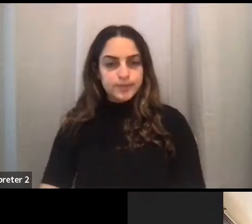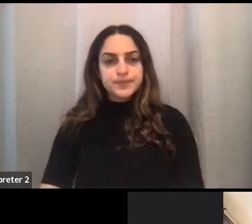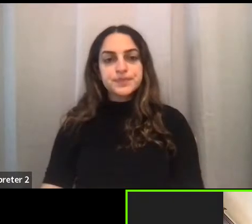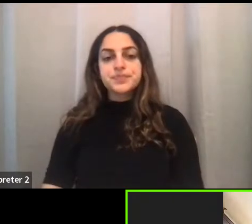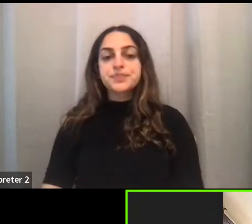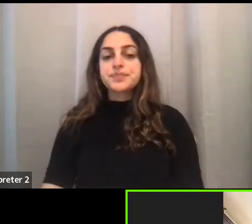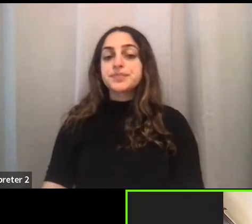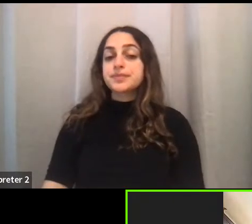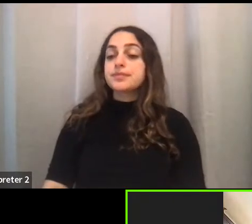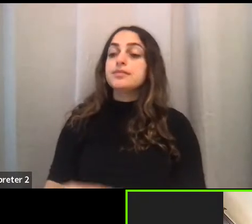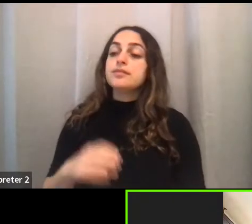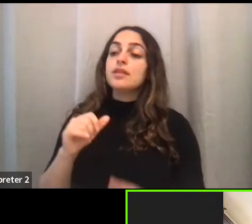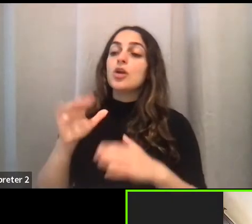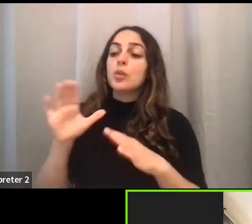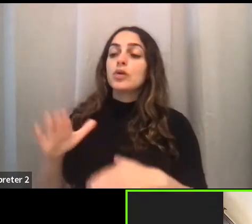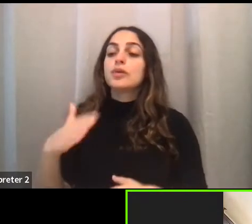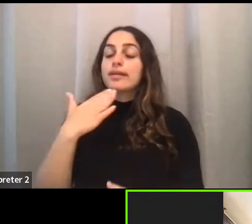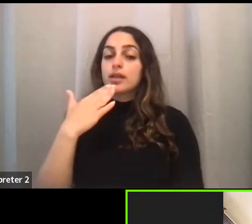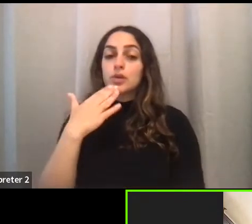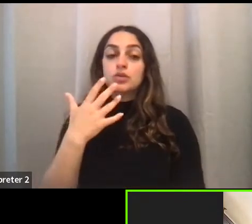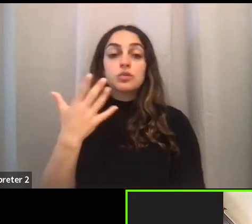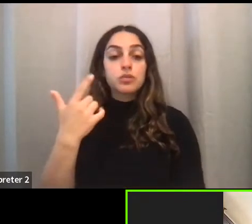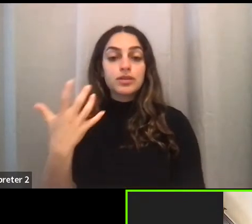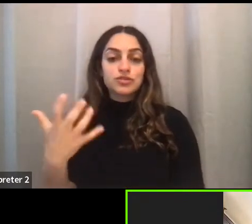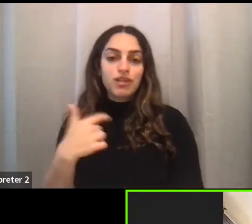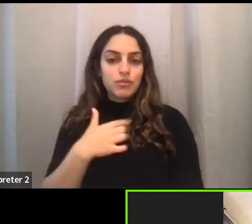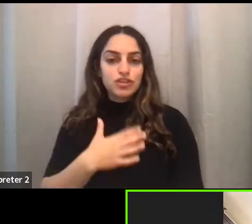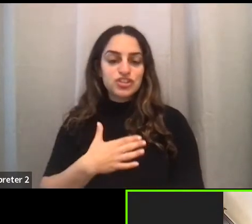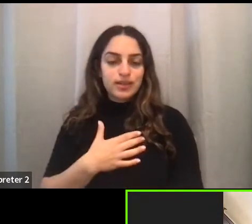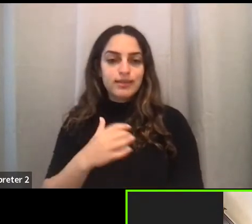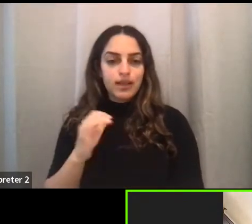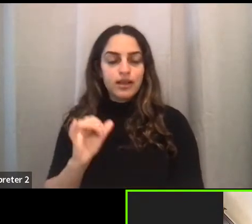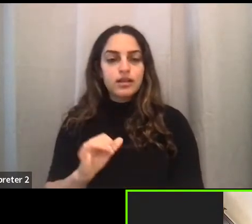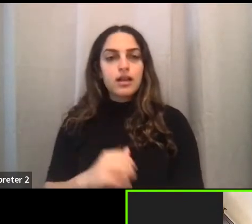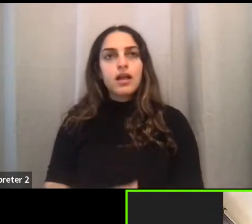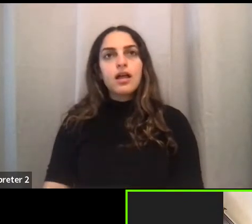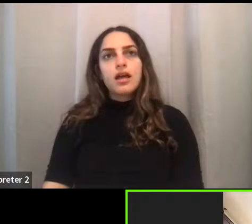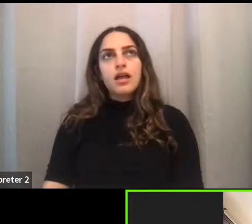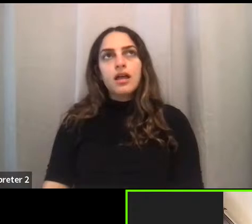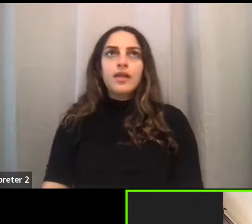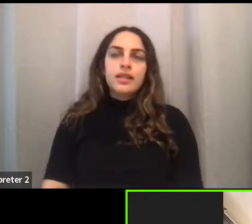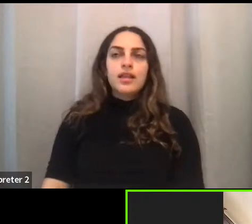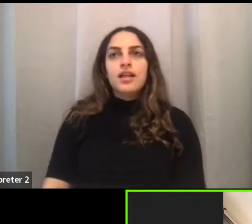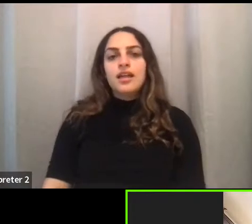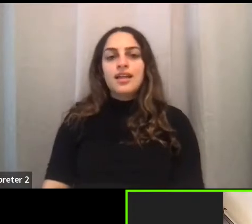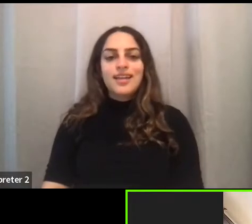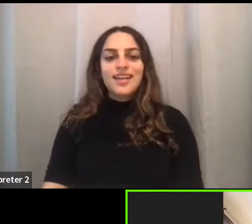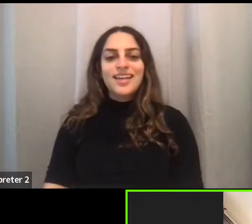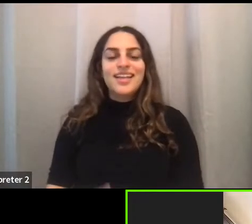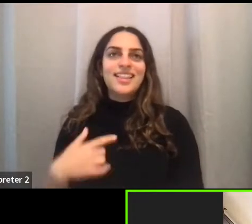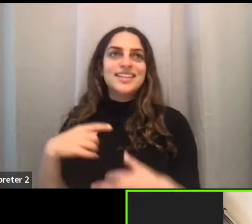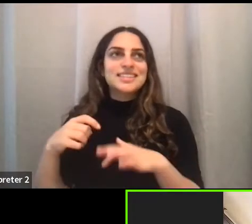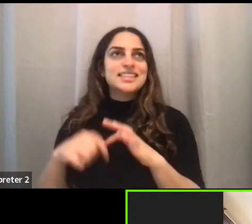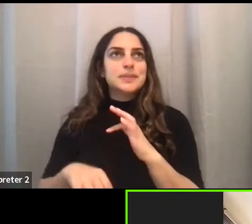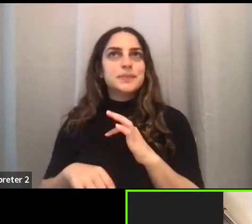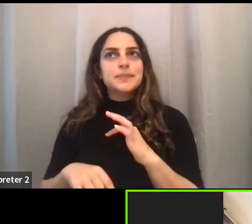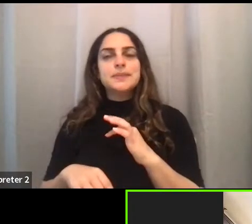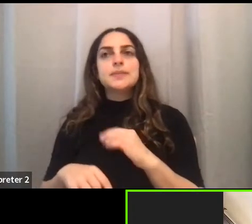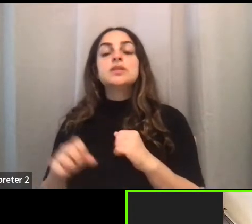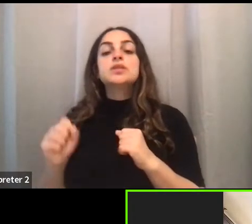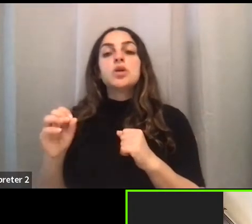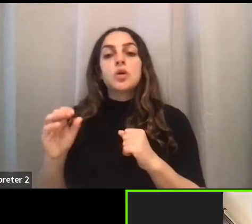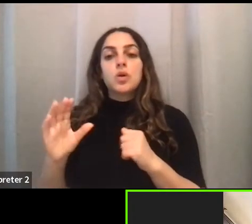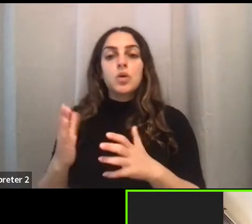that'll be great thank you so much for the floor i appreciate it and wow that's deep so what what what i'm